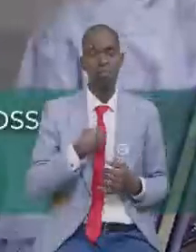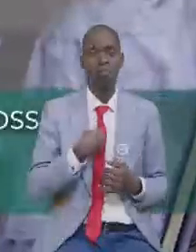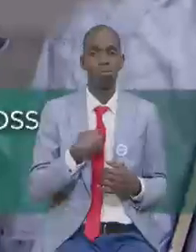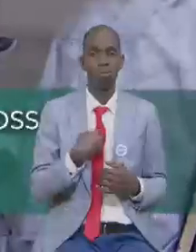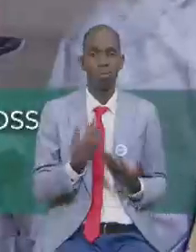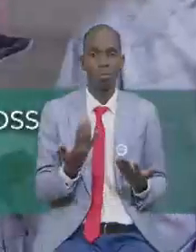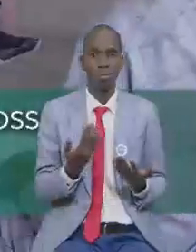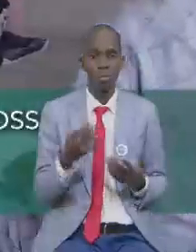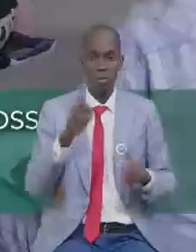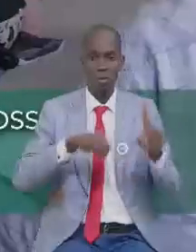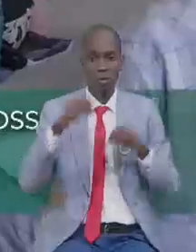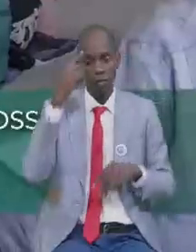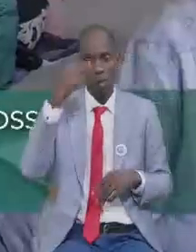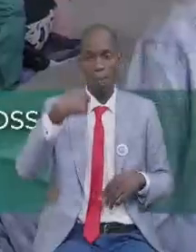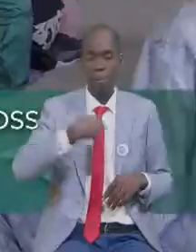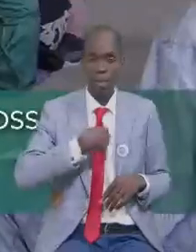for me,